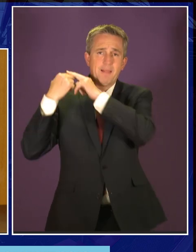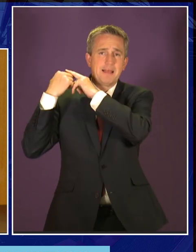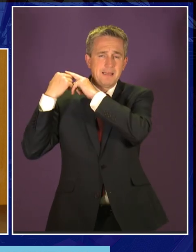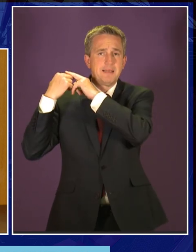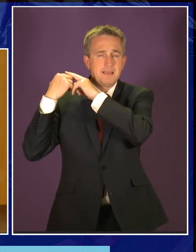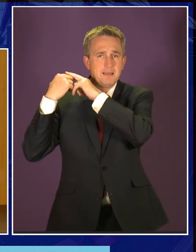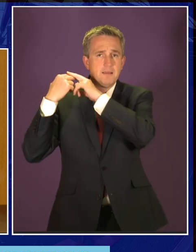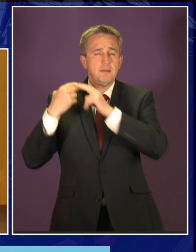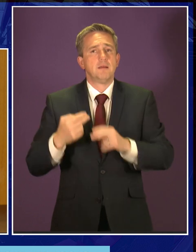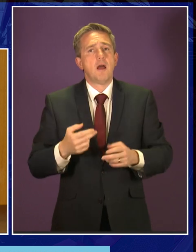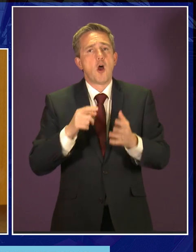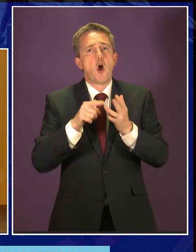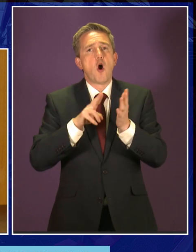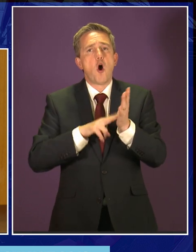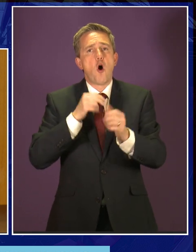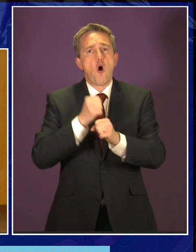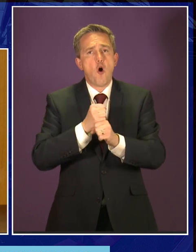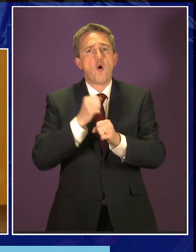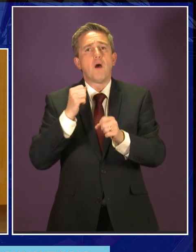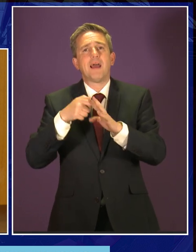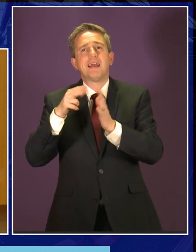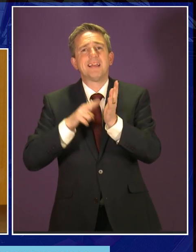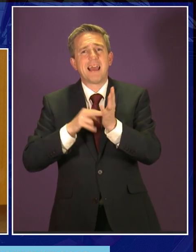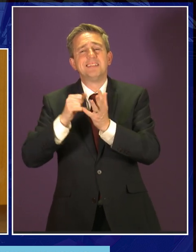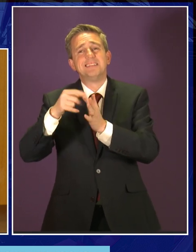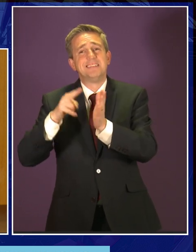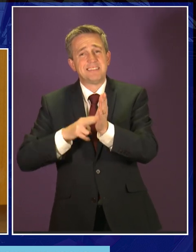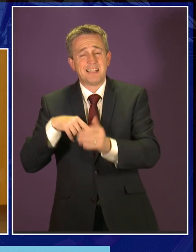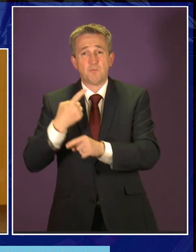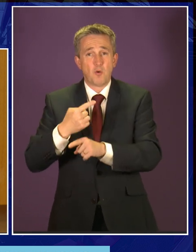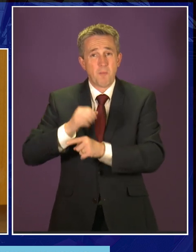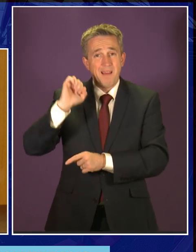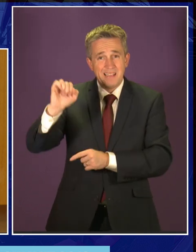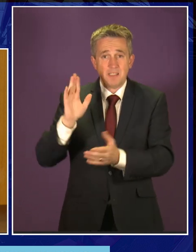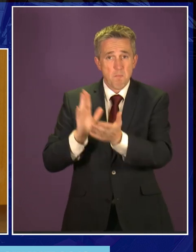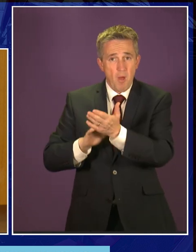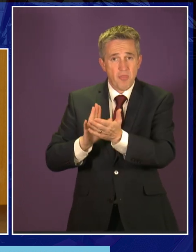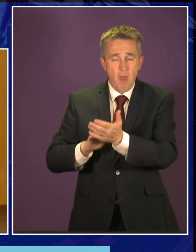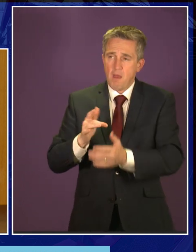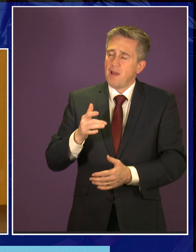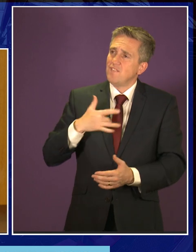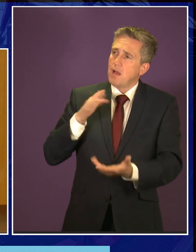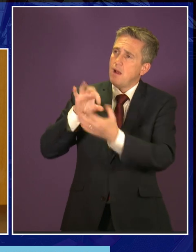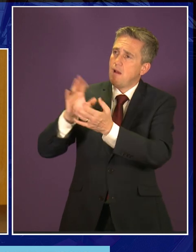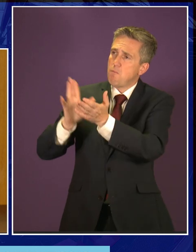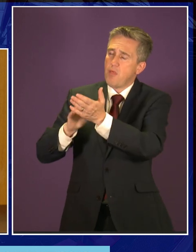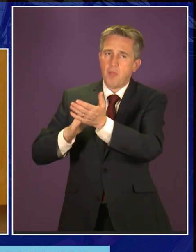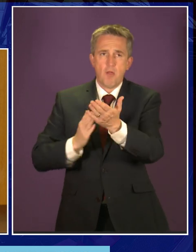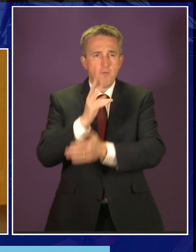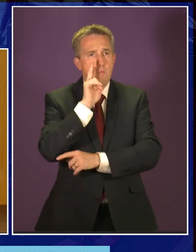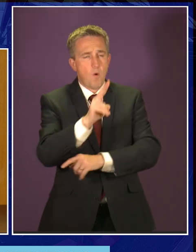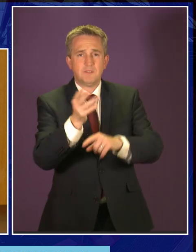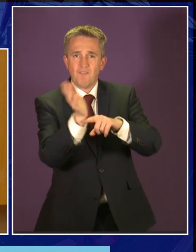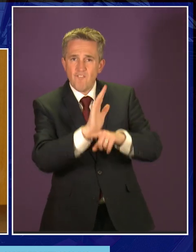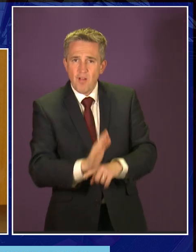Sen's talking about his connection to his mother's culture and traditions through film and theatre, saying that his mother, though passed